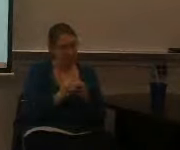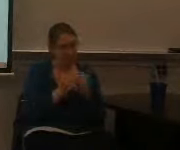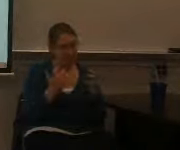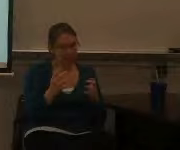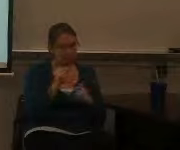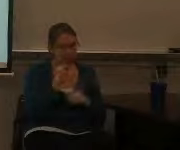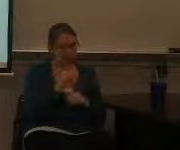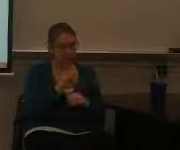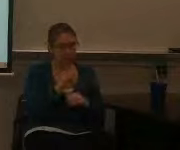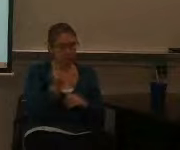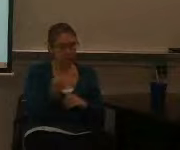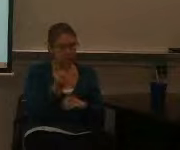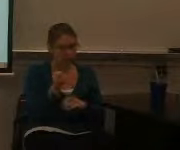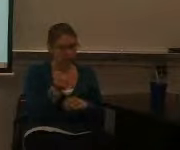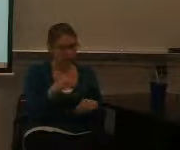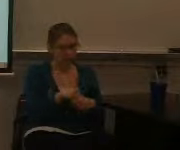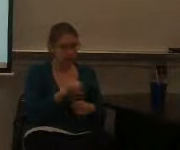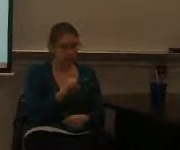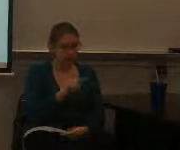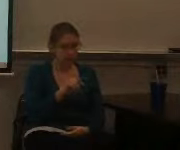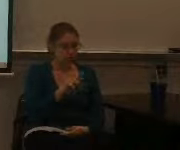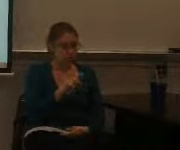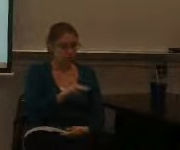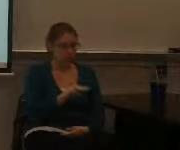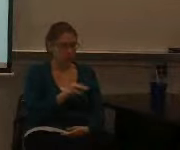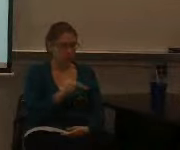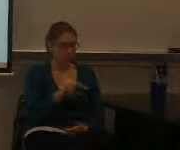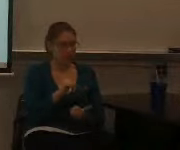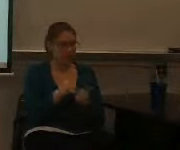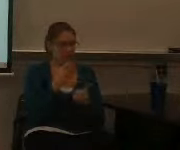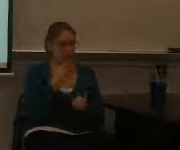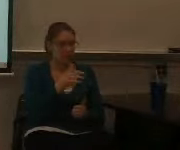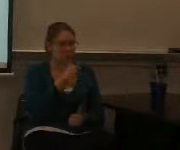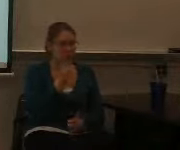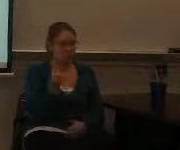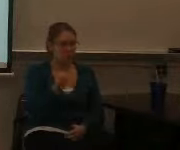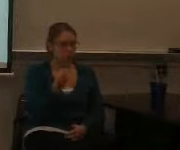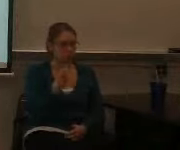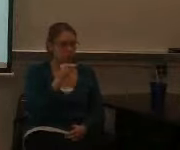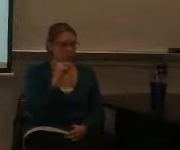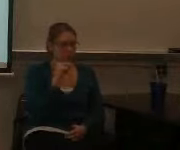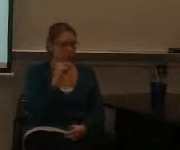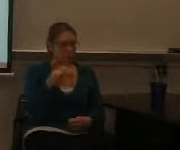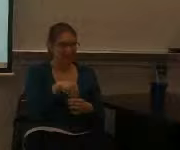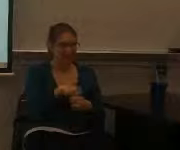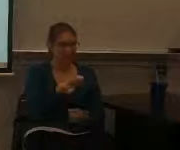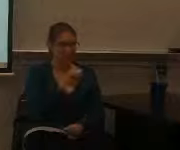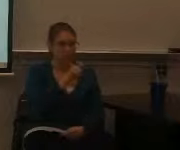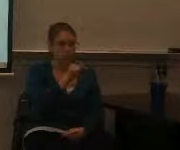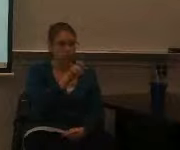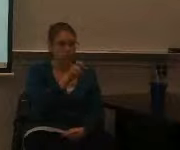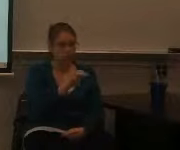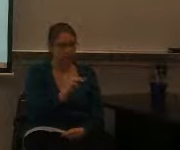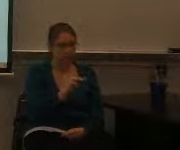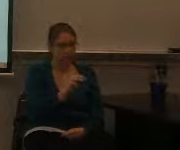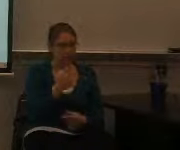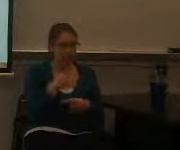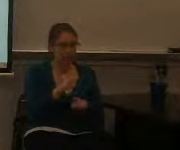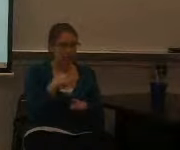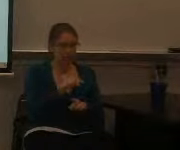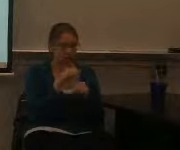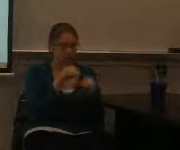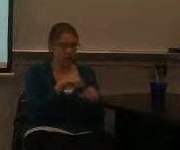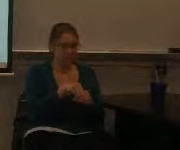much nutrient is retained in the stream, how efficient it is at holding nutrients back in the stream. And as we put this